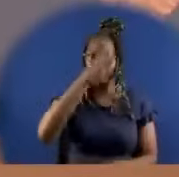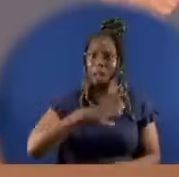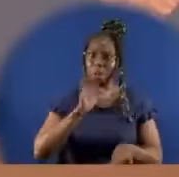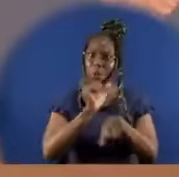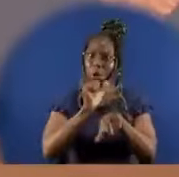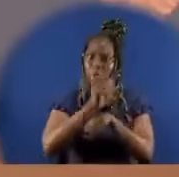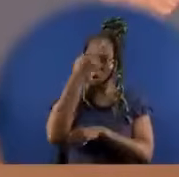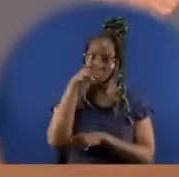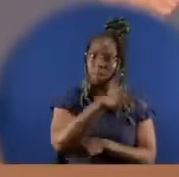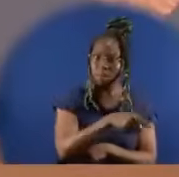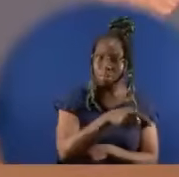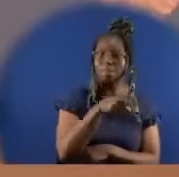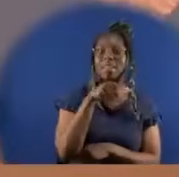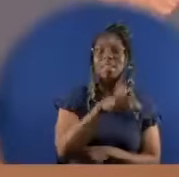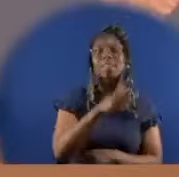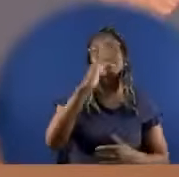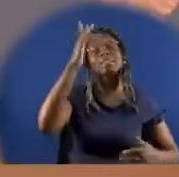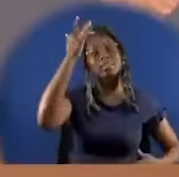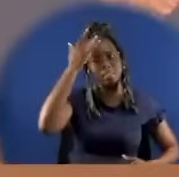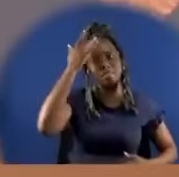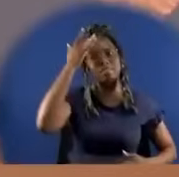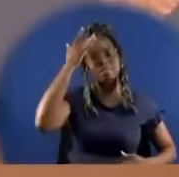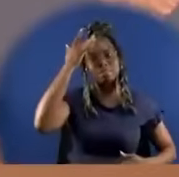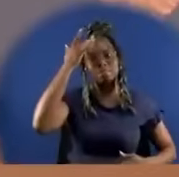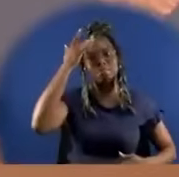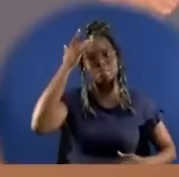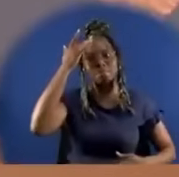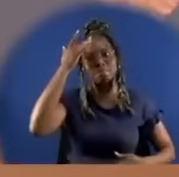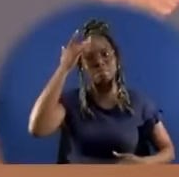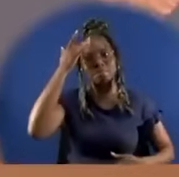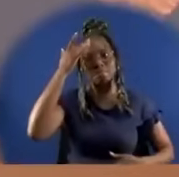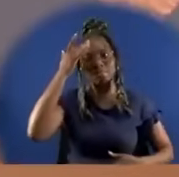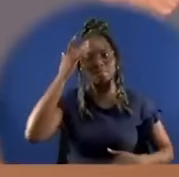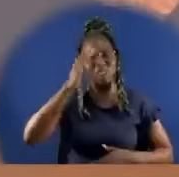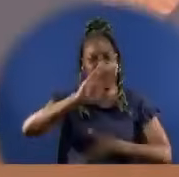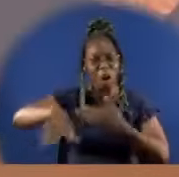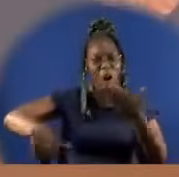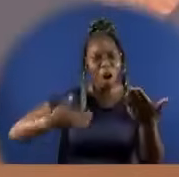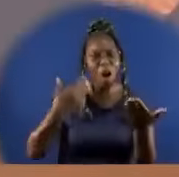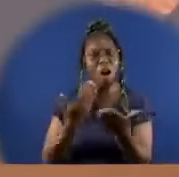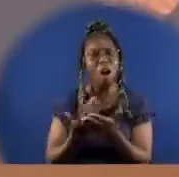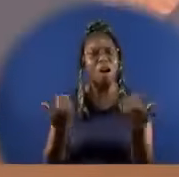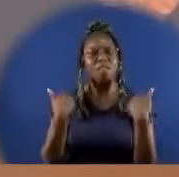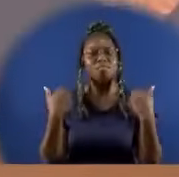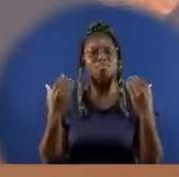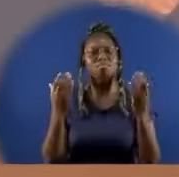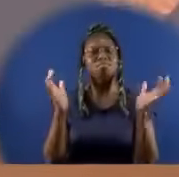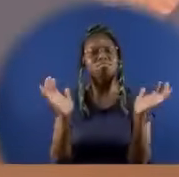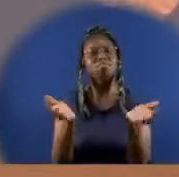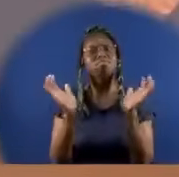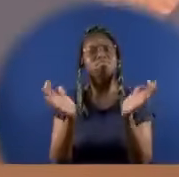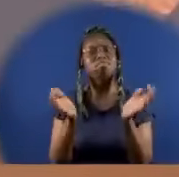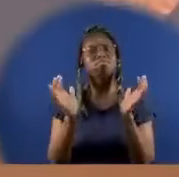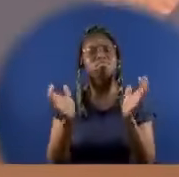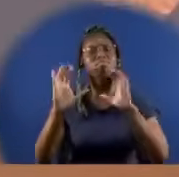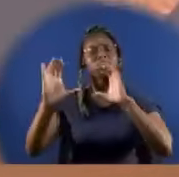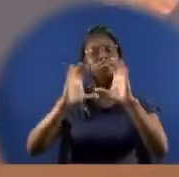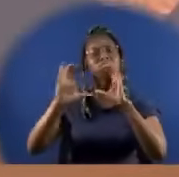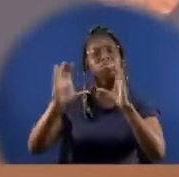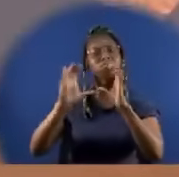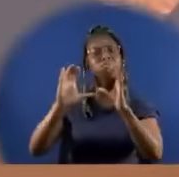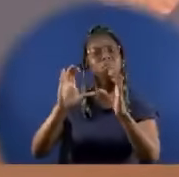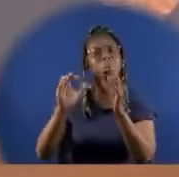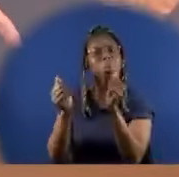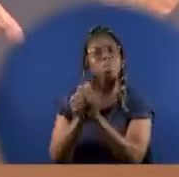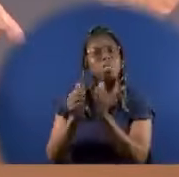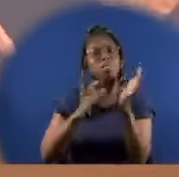7, verses 1 through 10, that there is this conversation with individuals and Jesus on